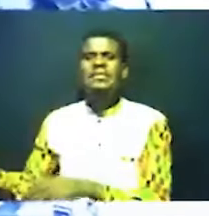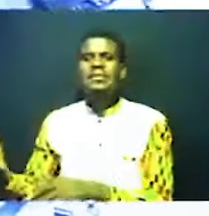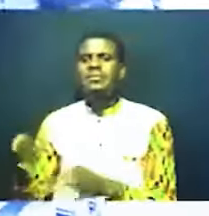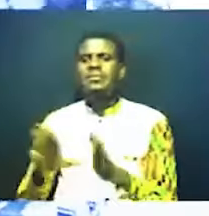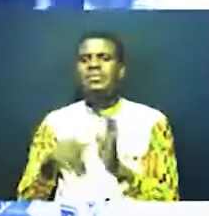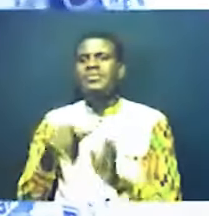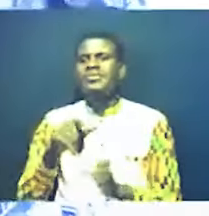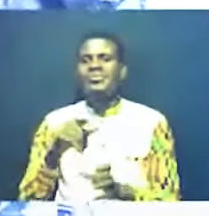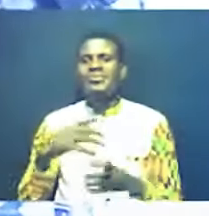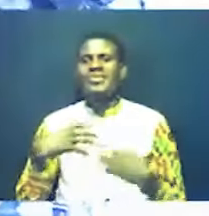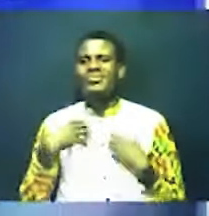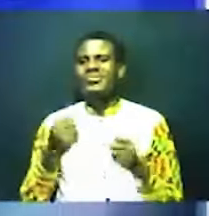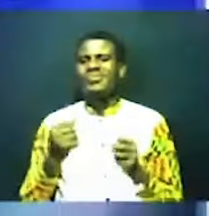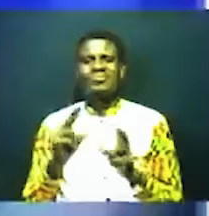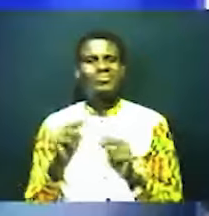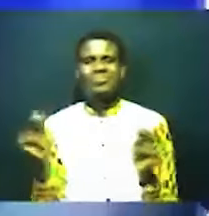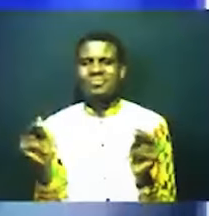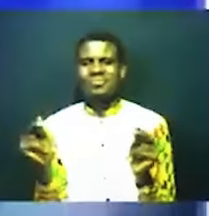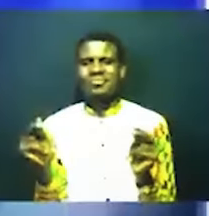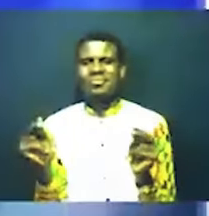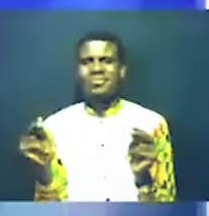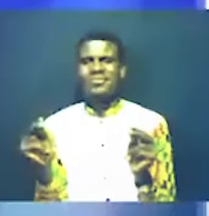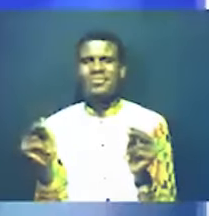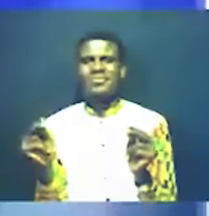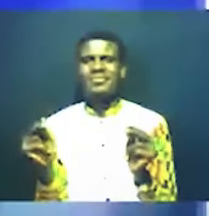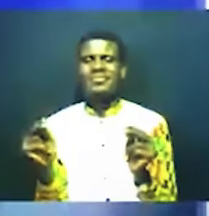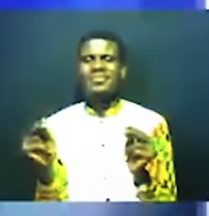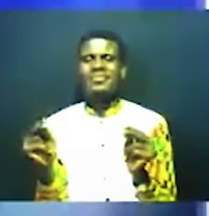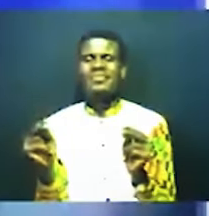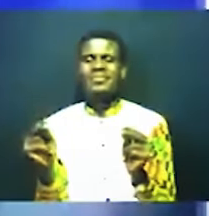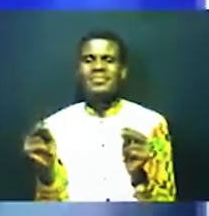Verse 23